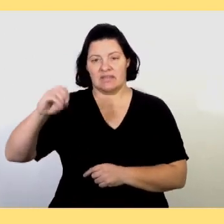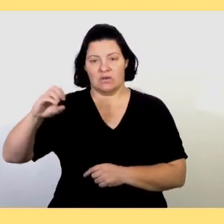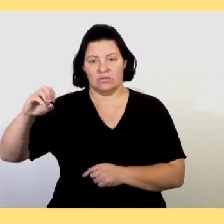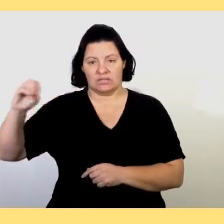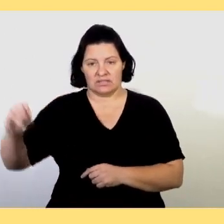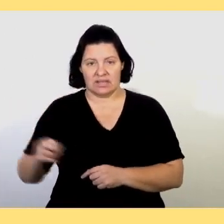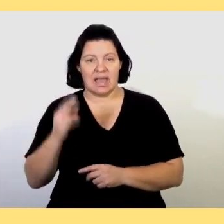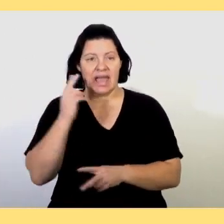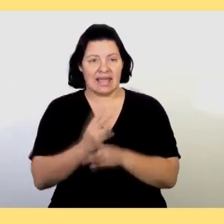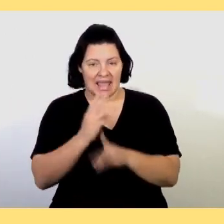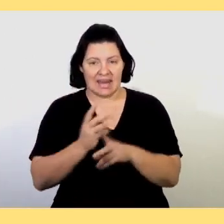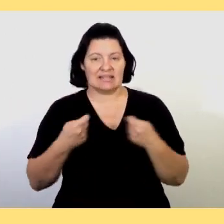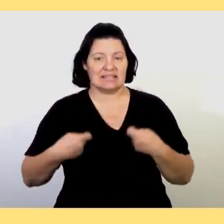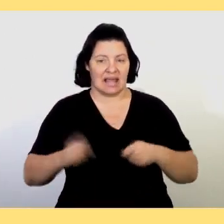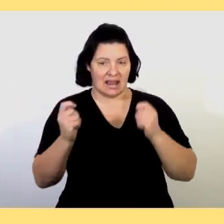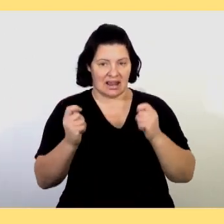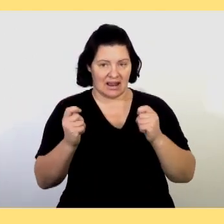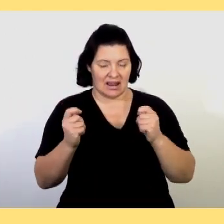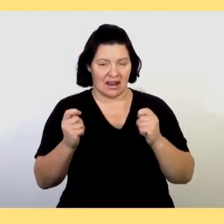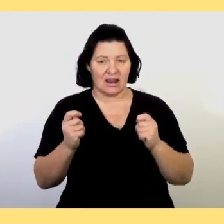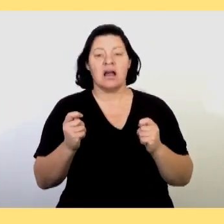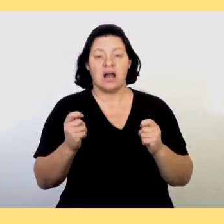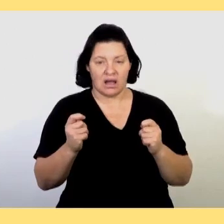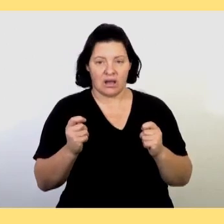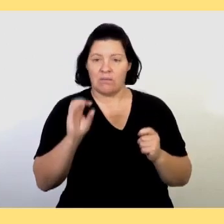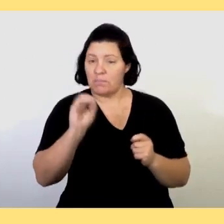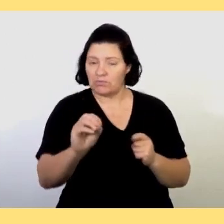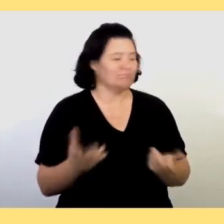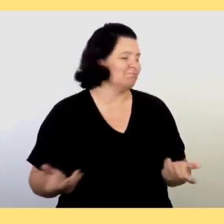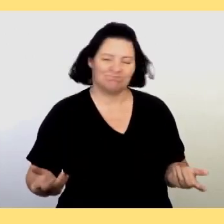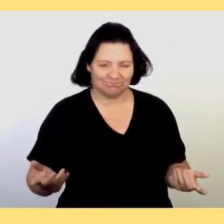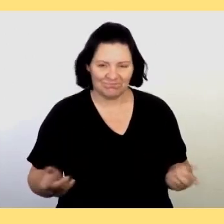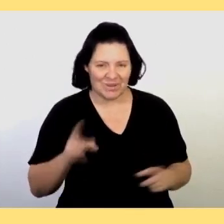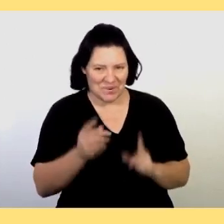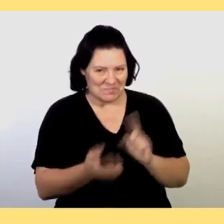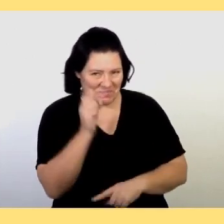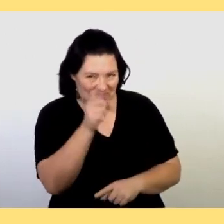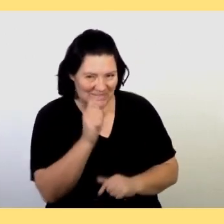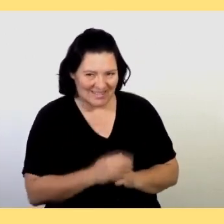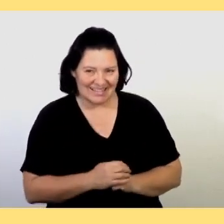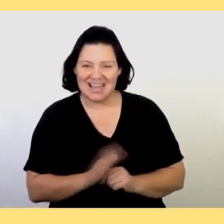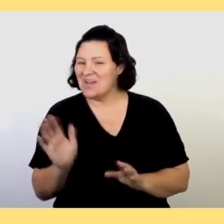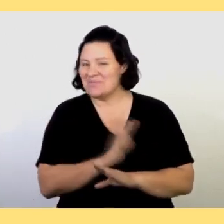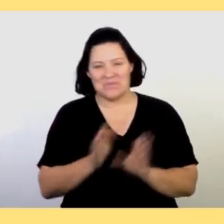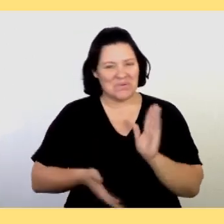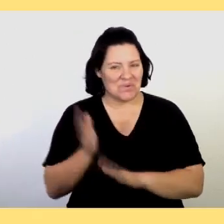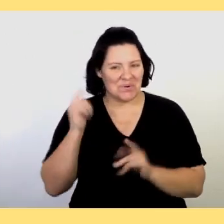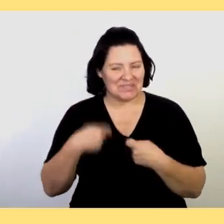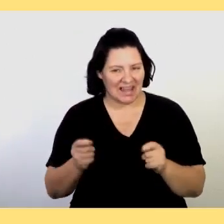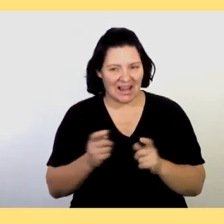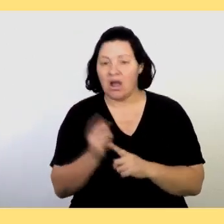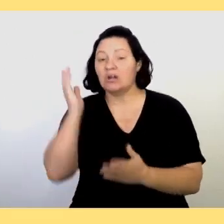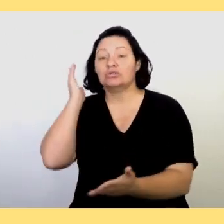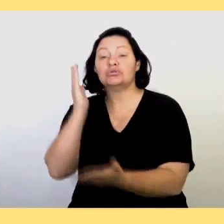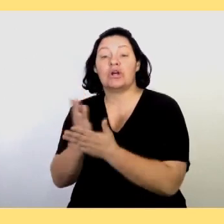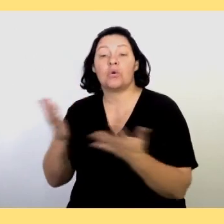300,000. I come again, sales. Do I record sales? No, you got me there. It doesn't go to the sales. It